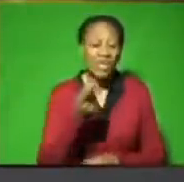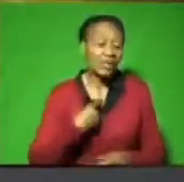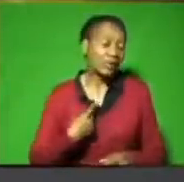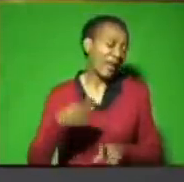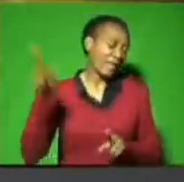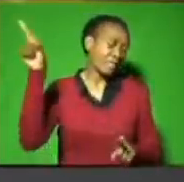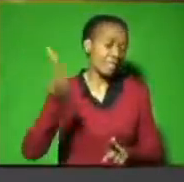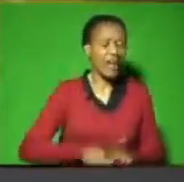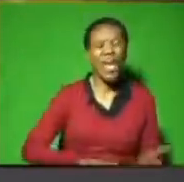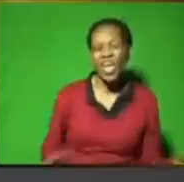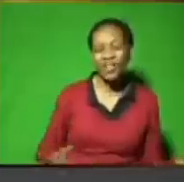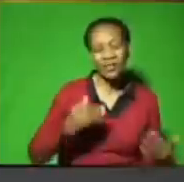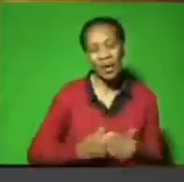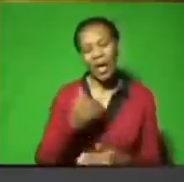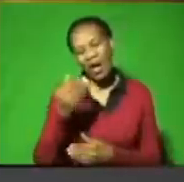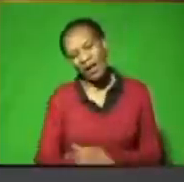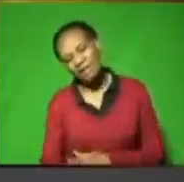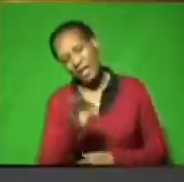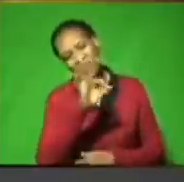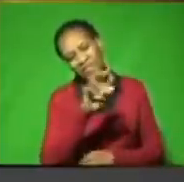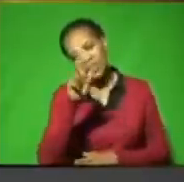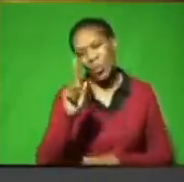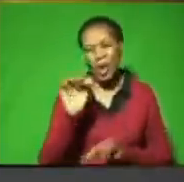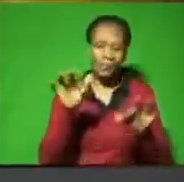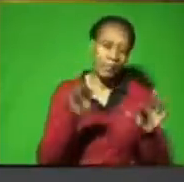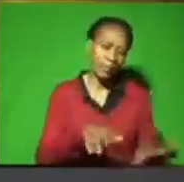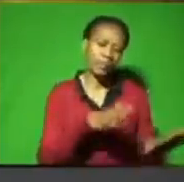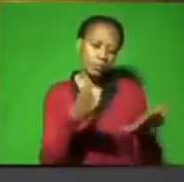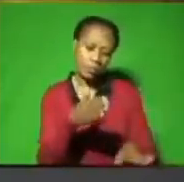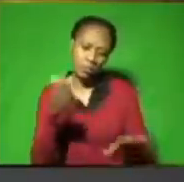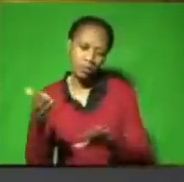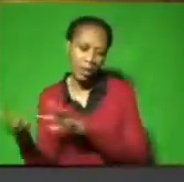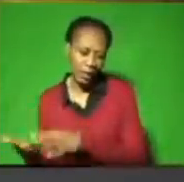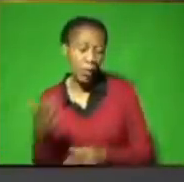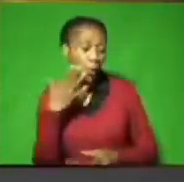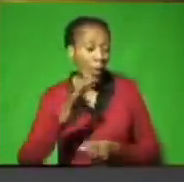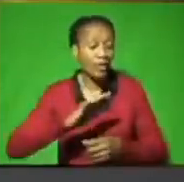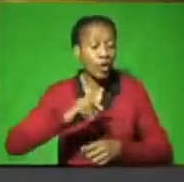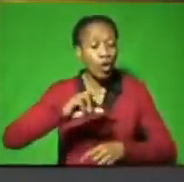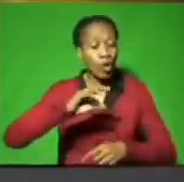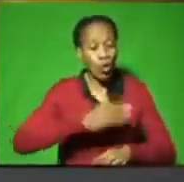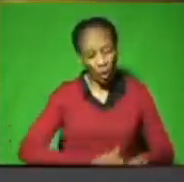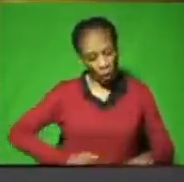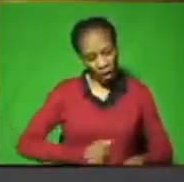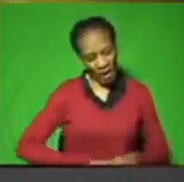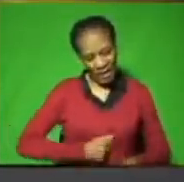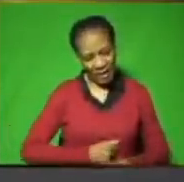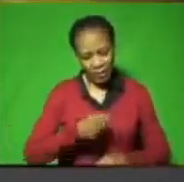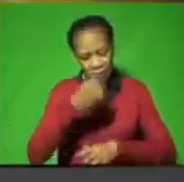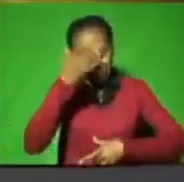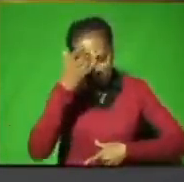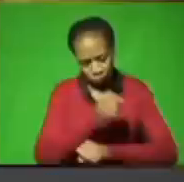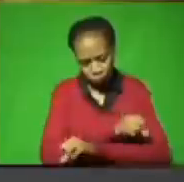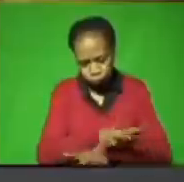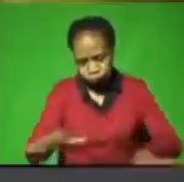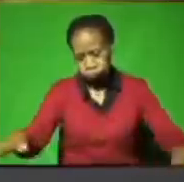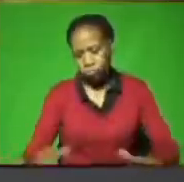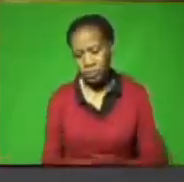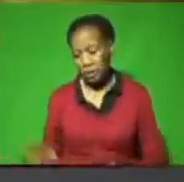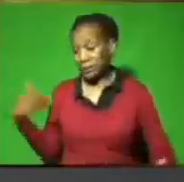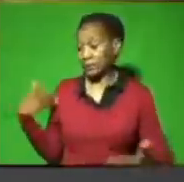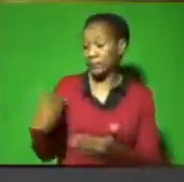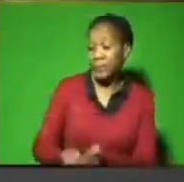them after 31 people died after the cholera outbreak. To this day, the people